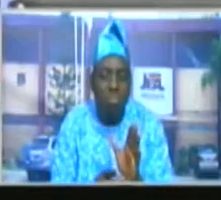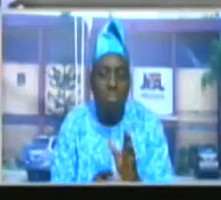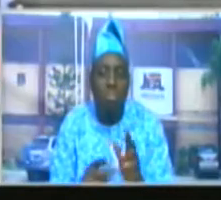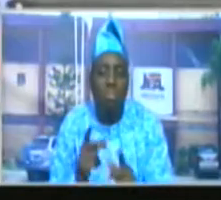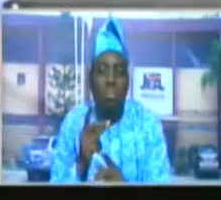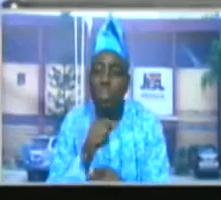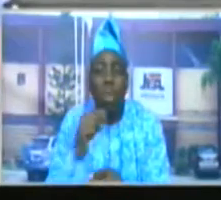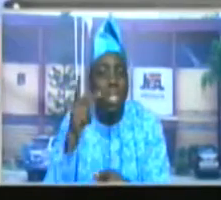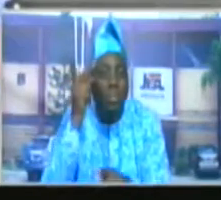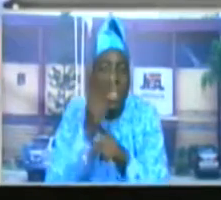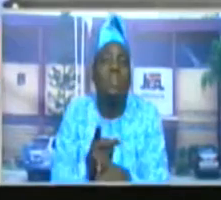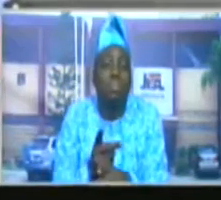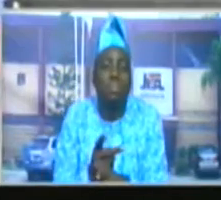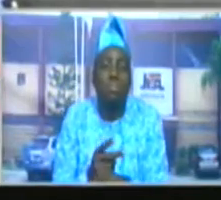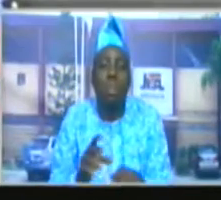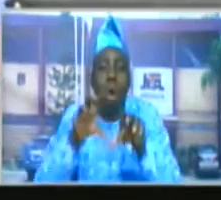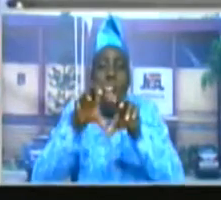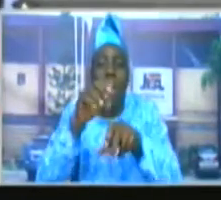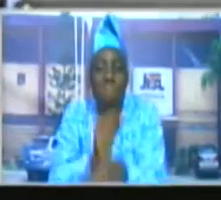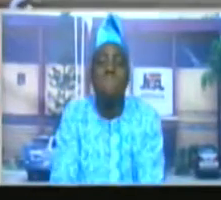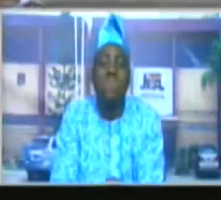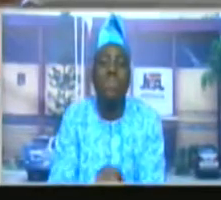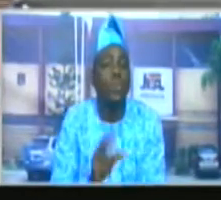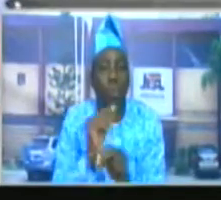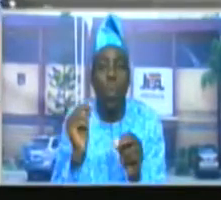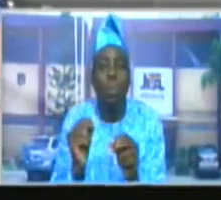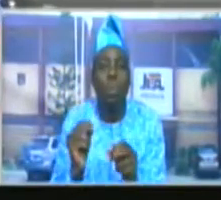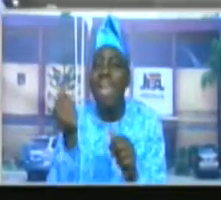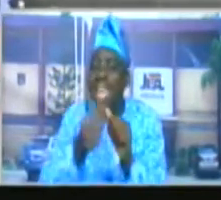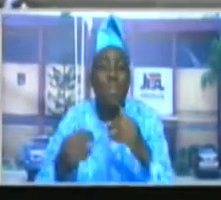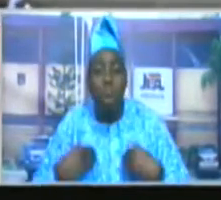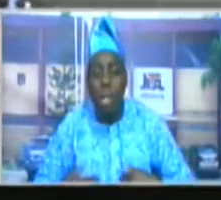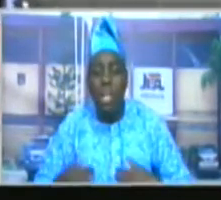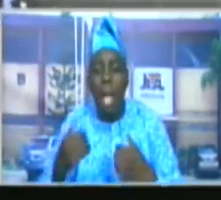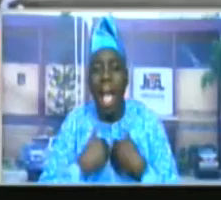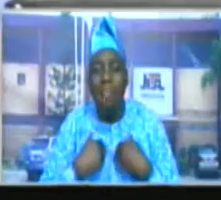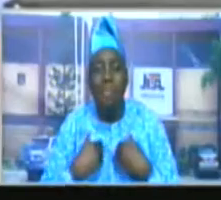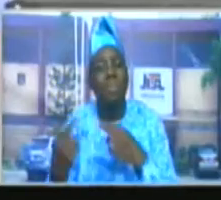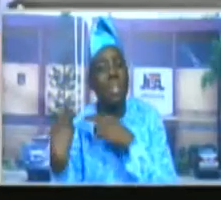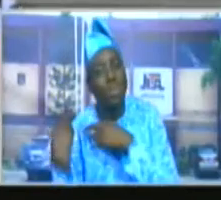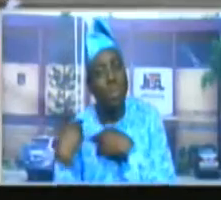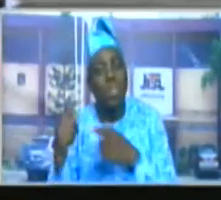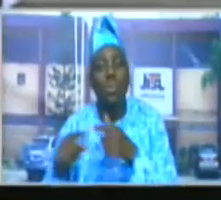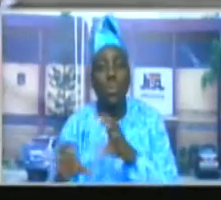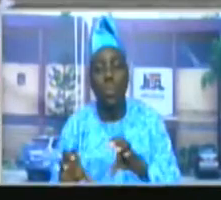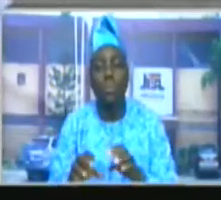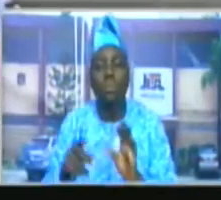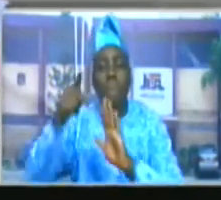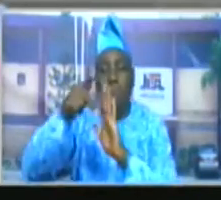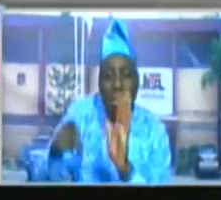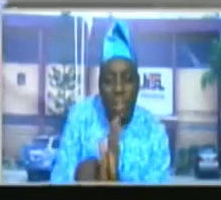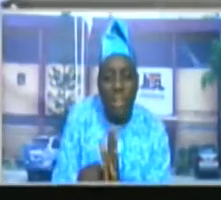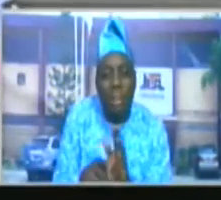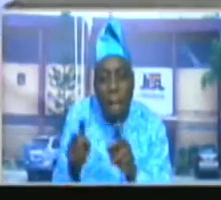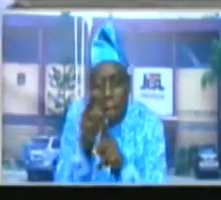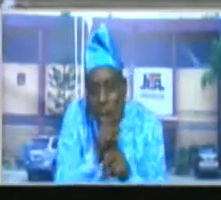actually trying to cage the media. No. Everybody has a role to play. The government to make policies on how to control and